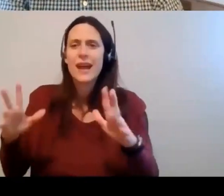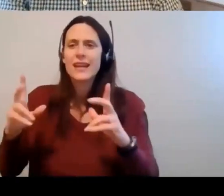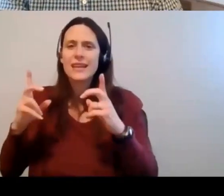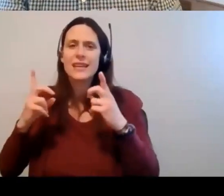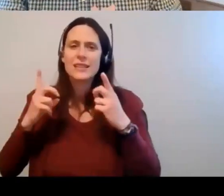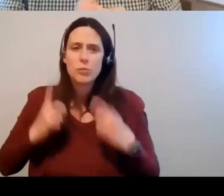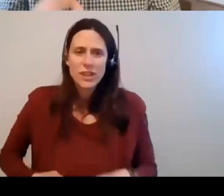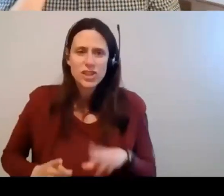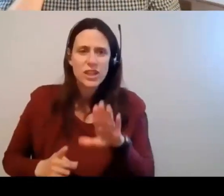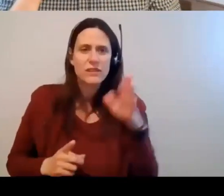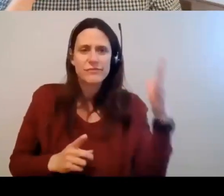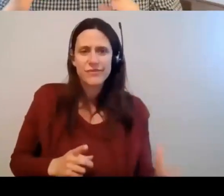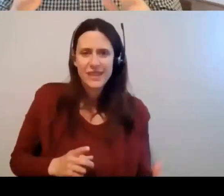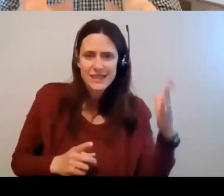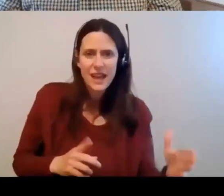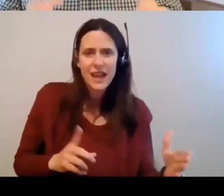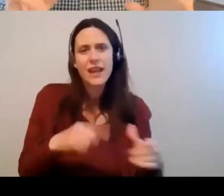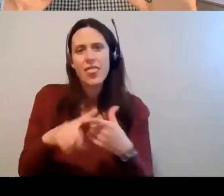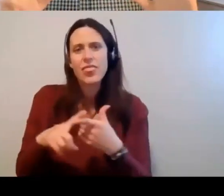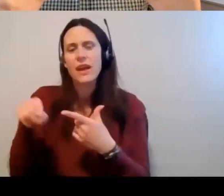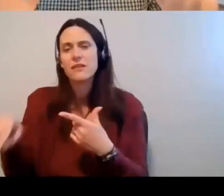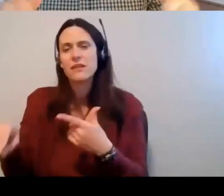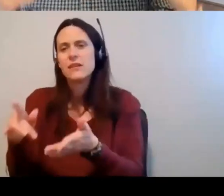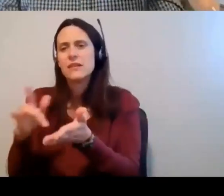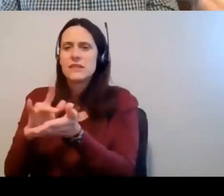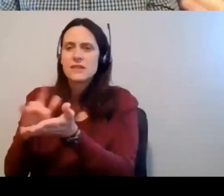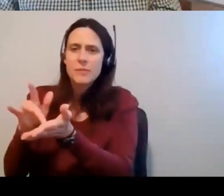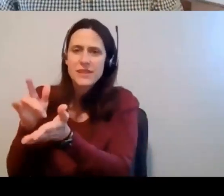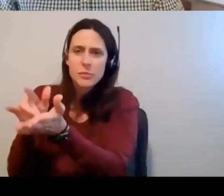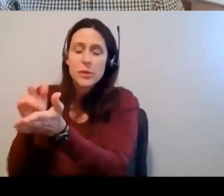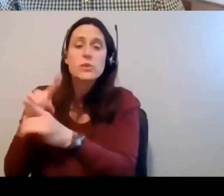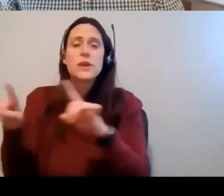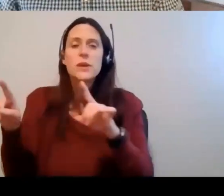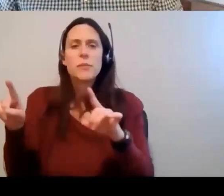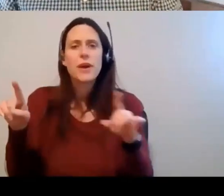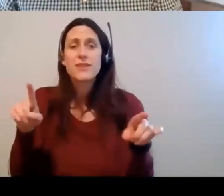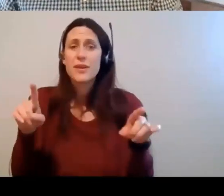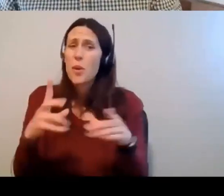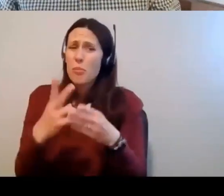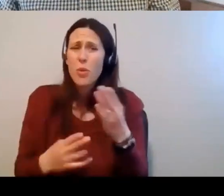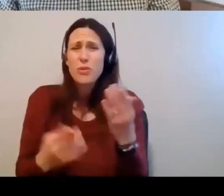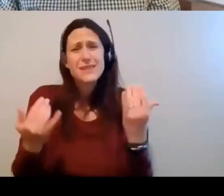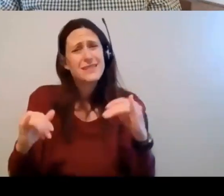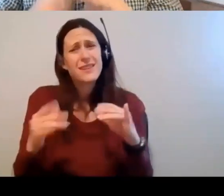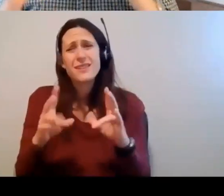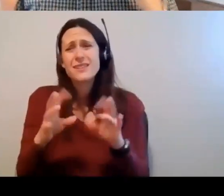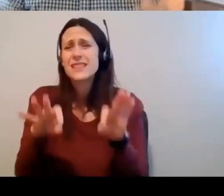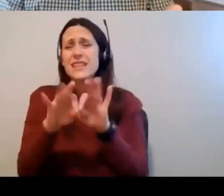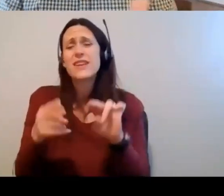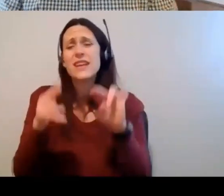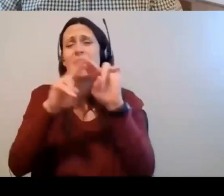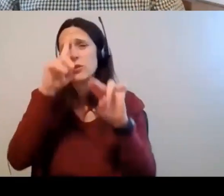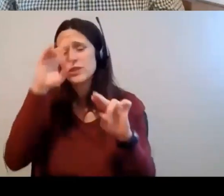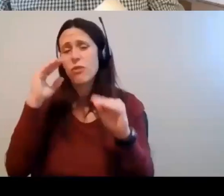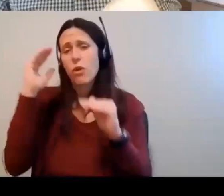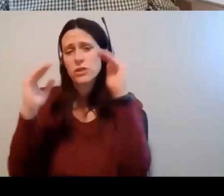side of your screen. But that is still a significant increase for adults. All of this